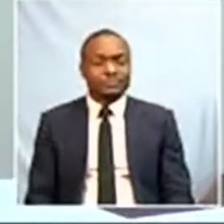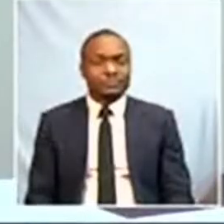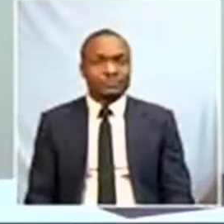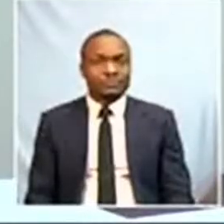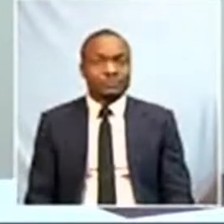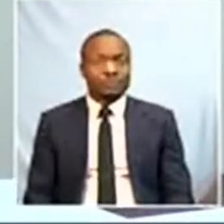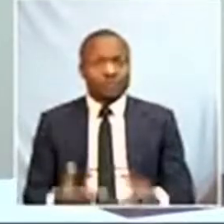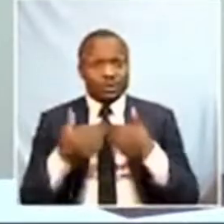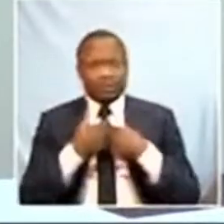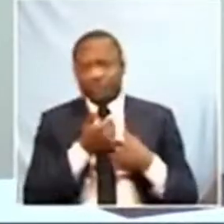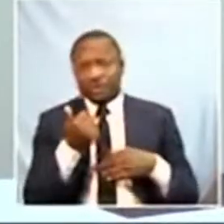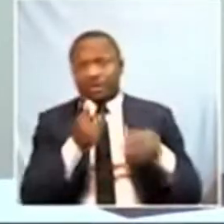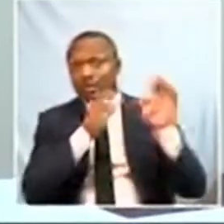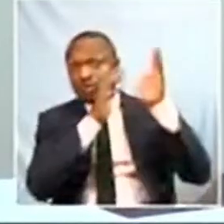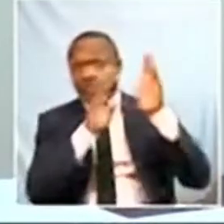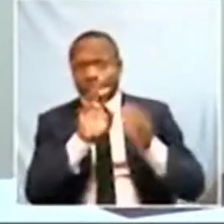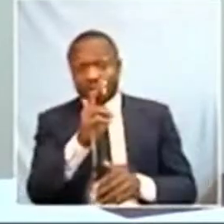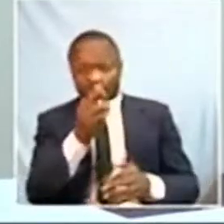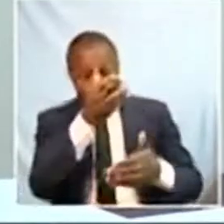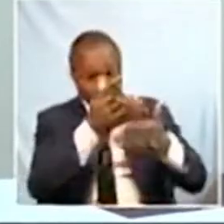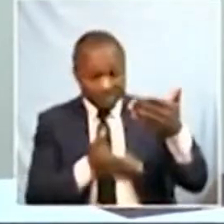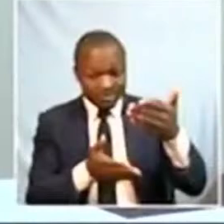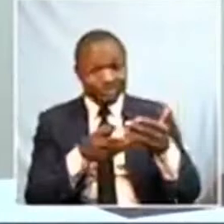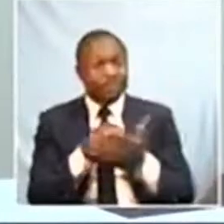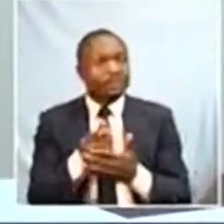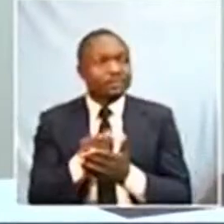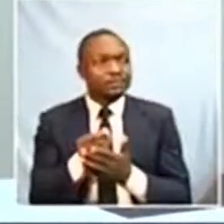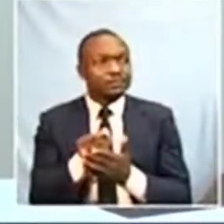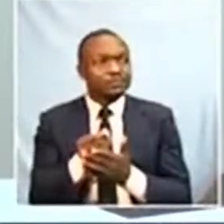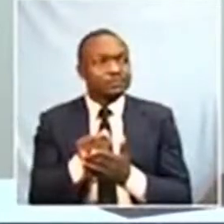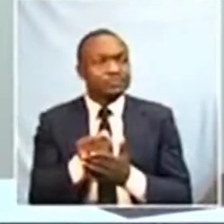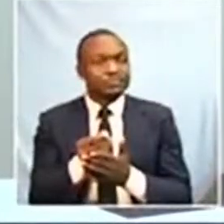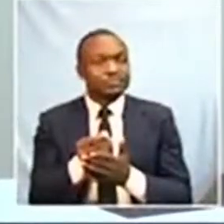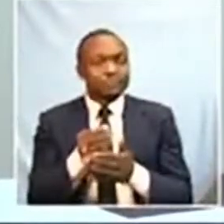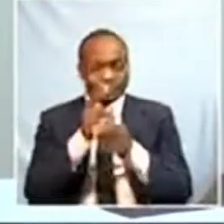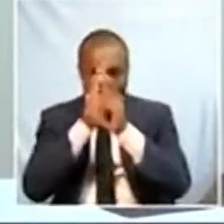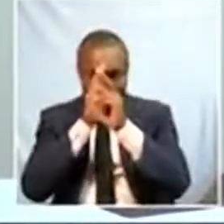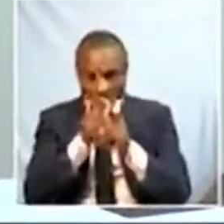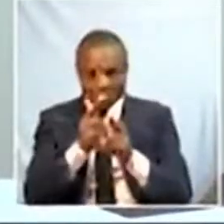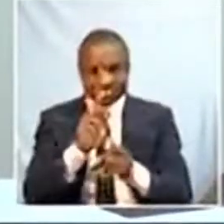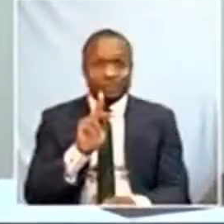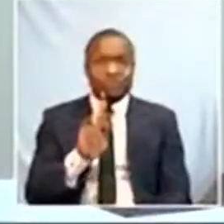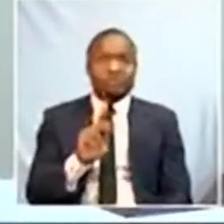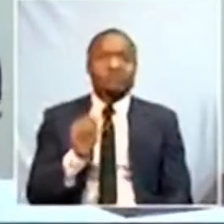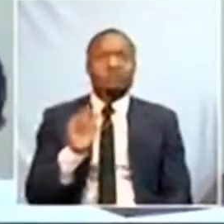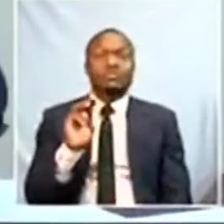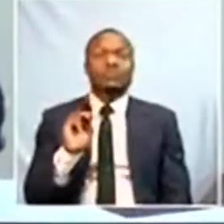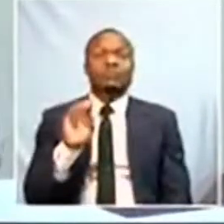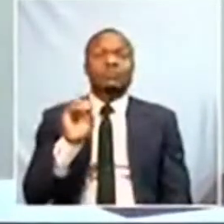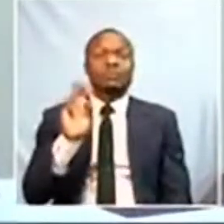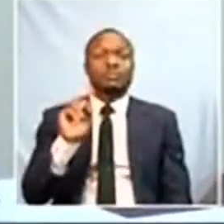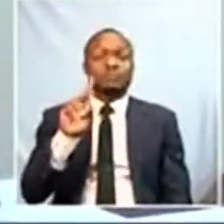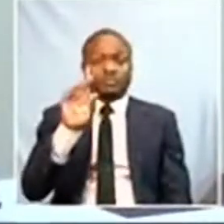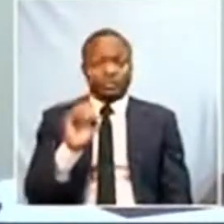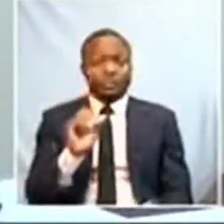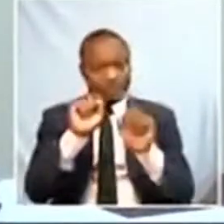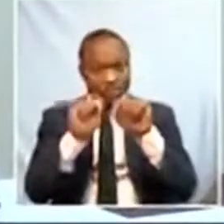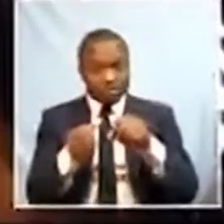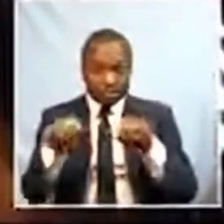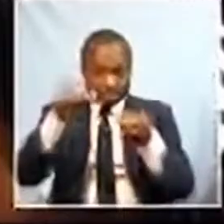Do we have any hope of recovering these monies? Honorable Kamondo, you may follow up with your